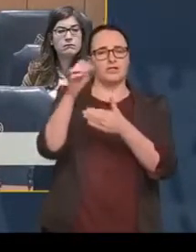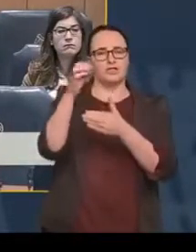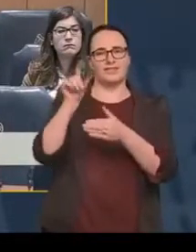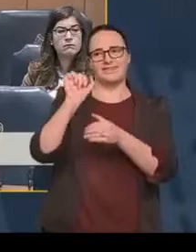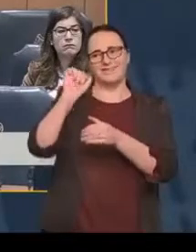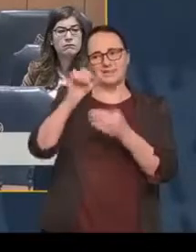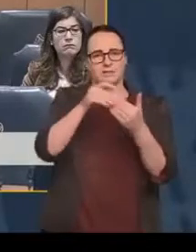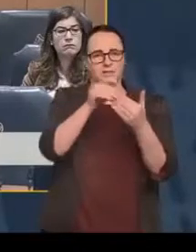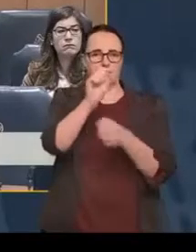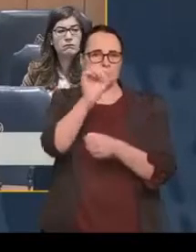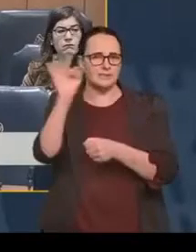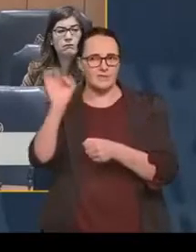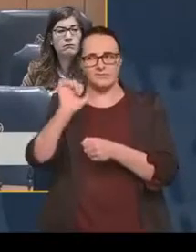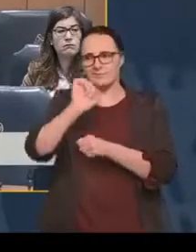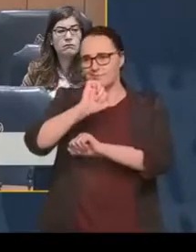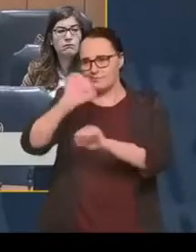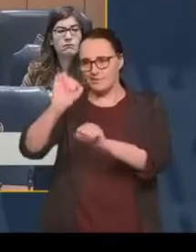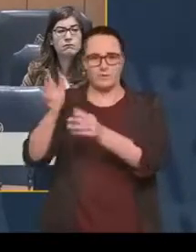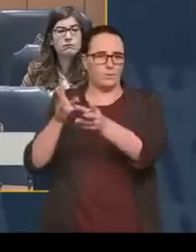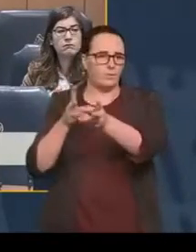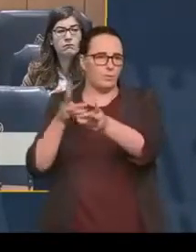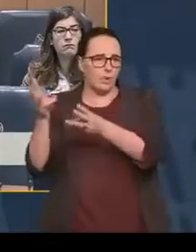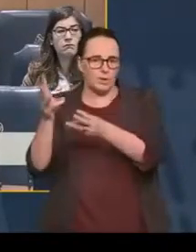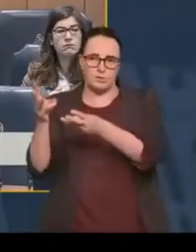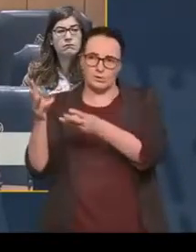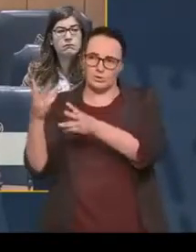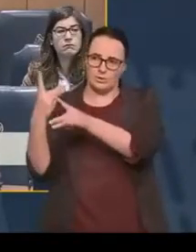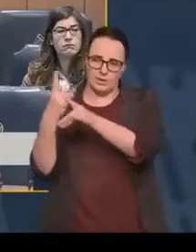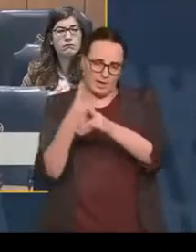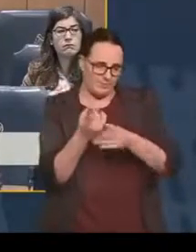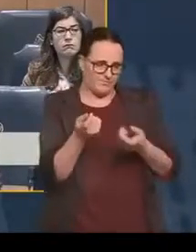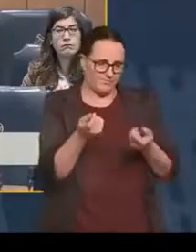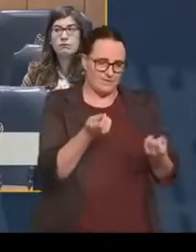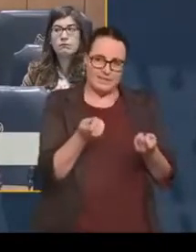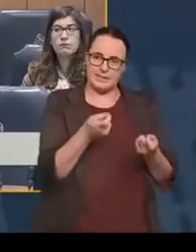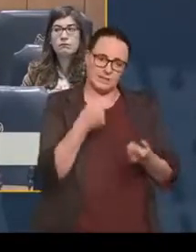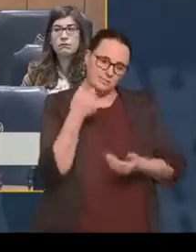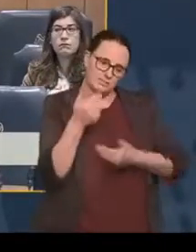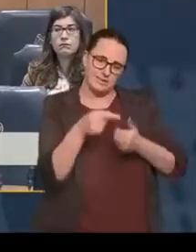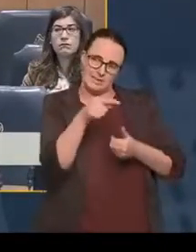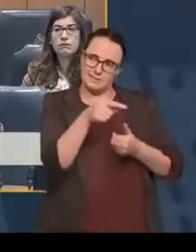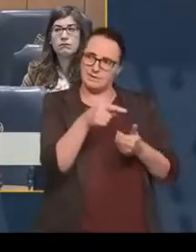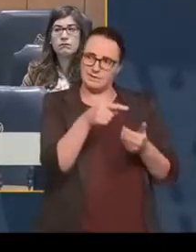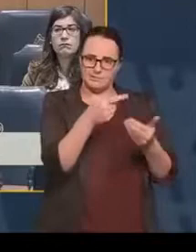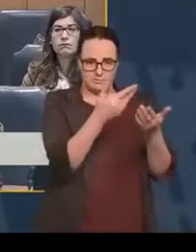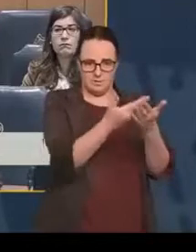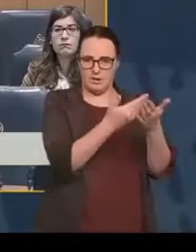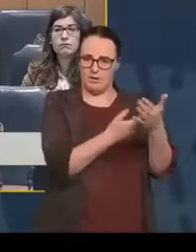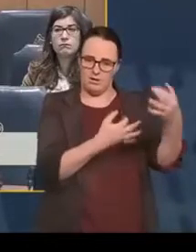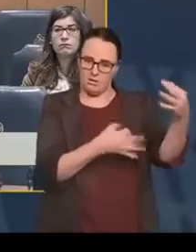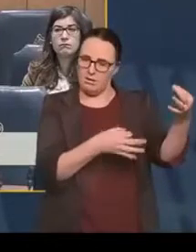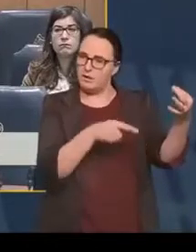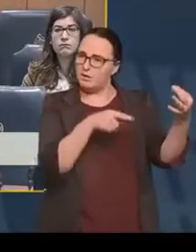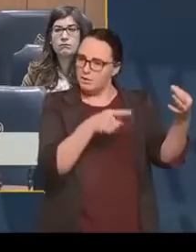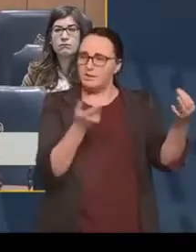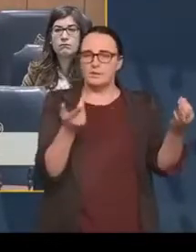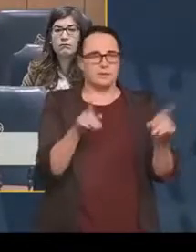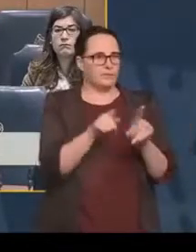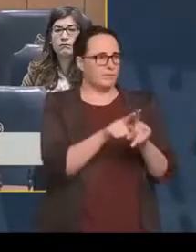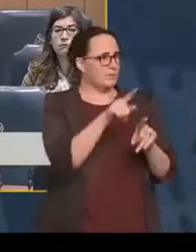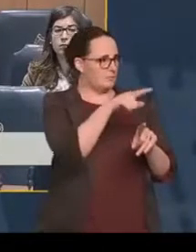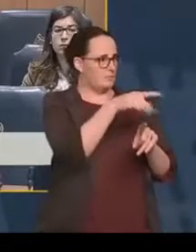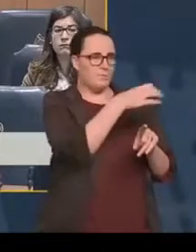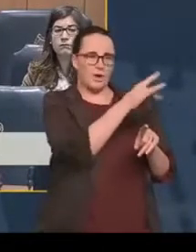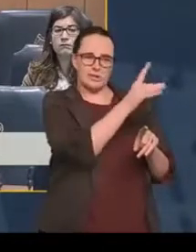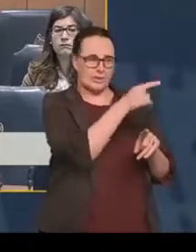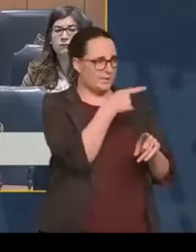staff for the work they have done to facilitate this piece of legislation. But more than anyone else, no more than Senator